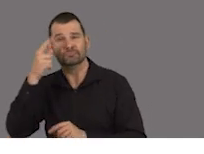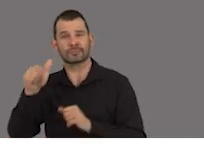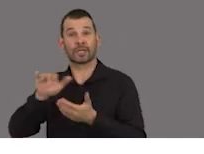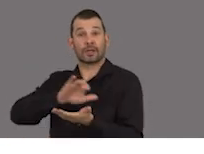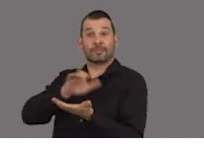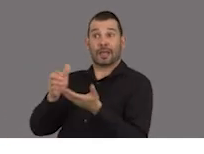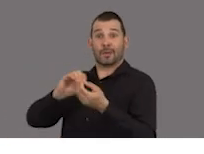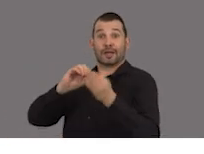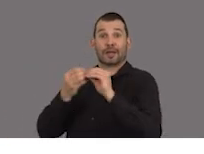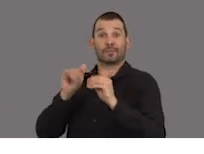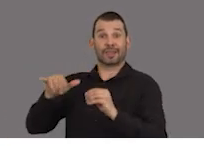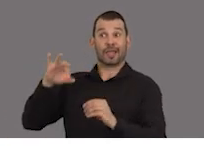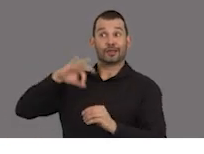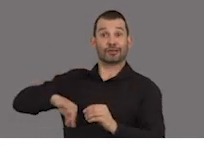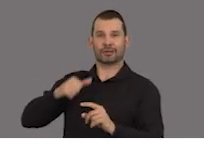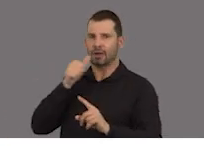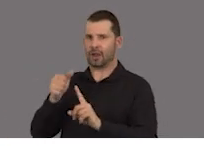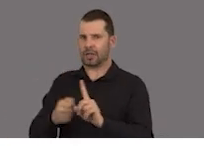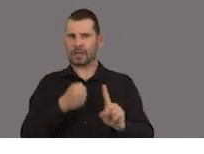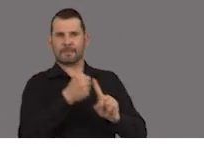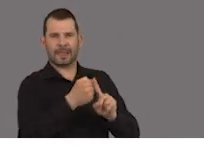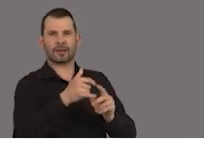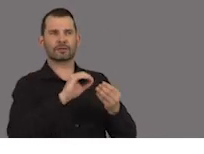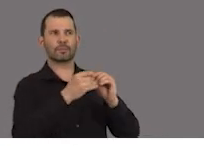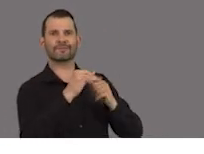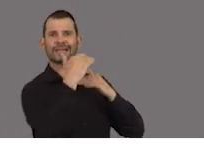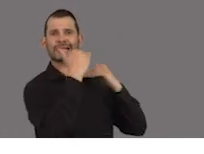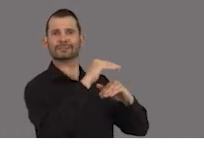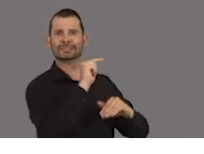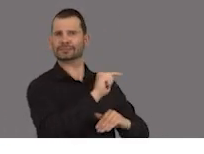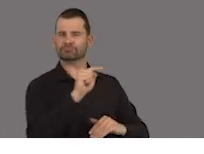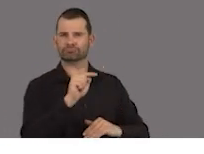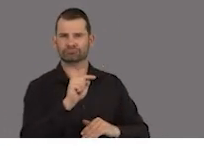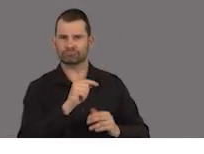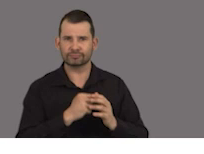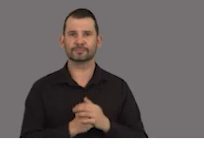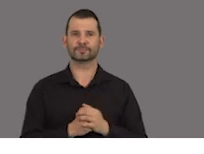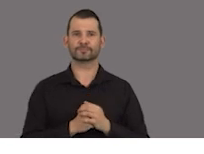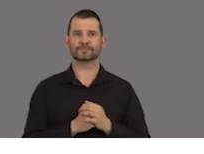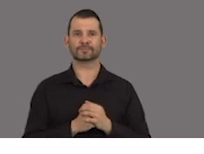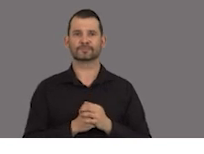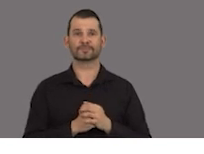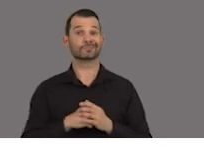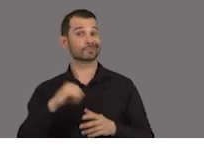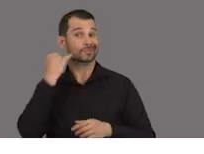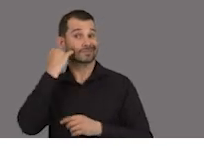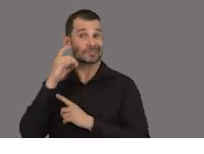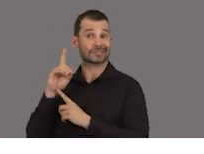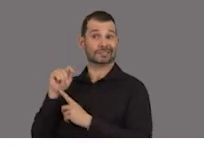DTC. However, the amount of the credit is not impacted by the number of limitations.